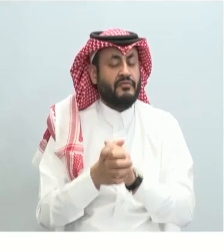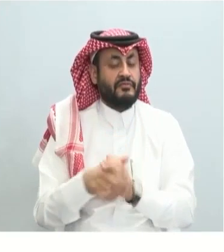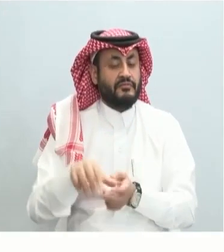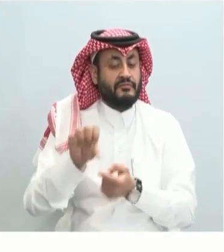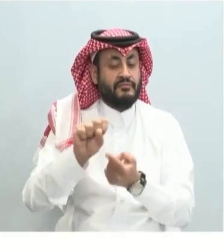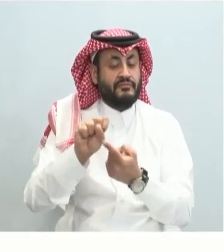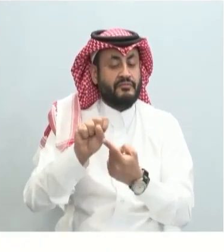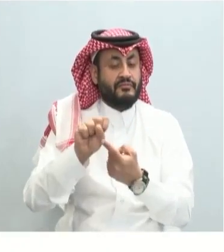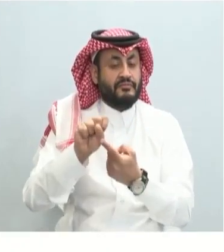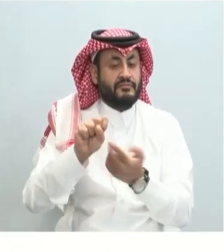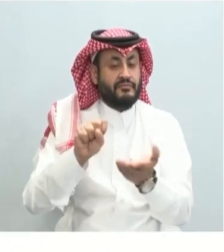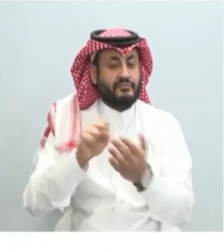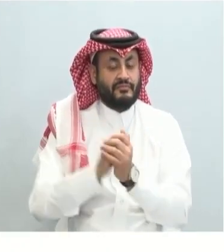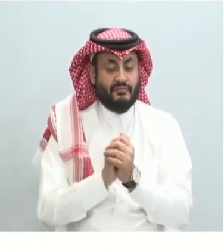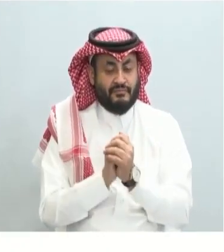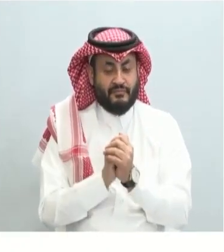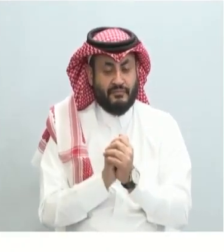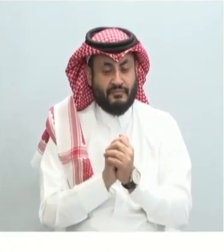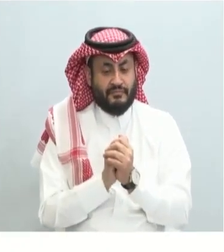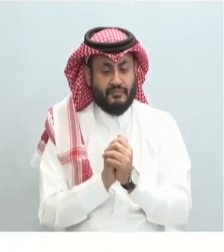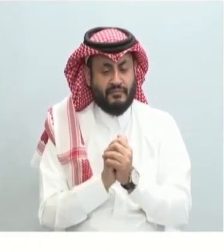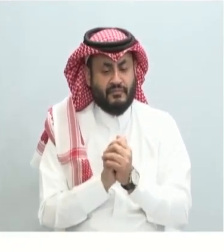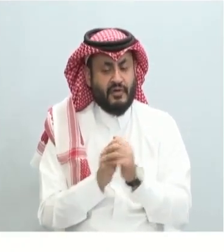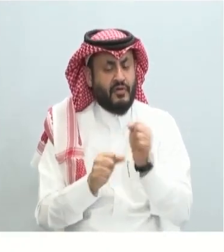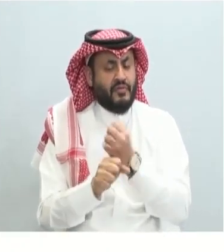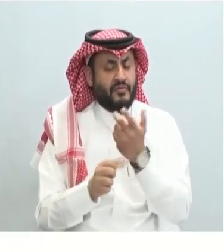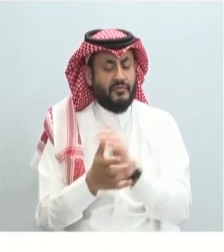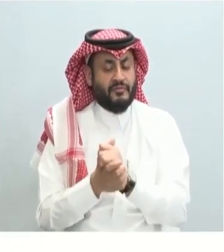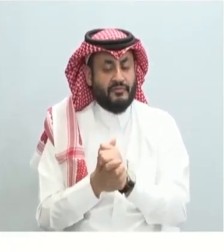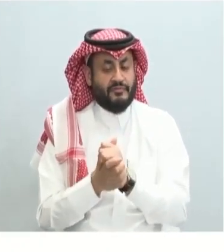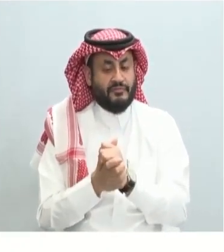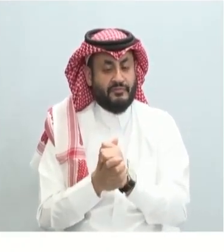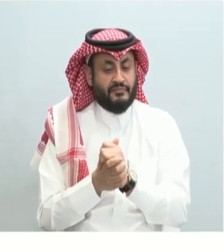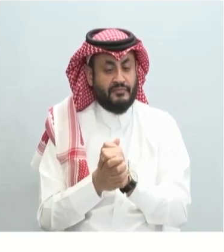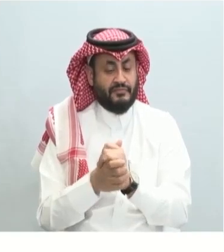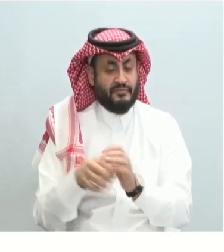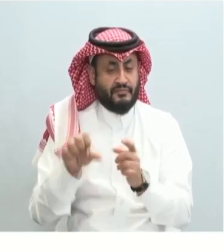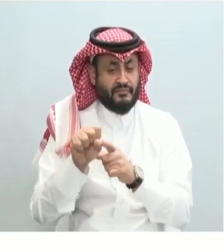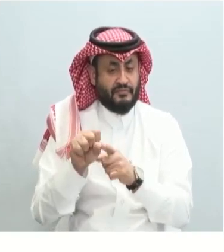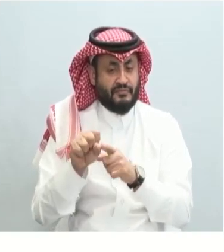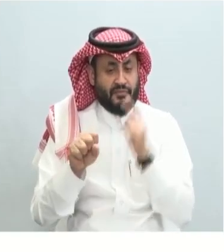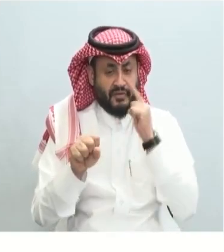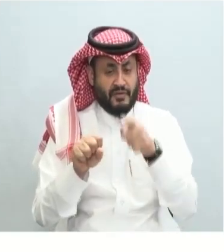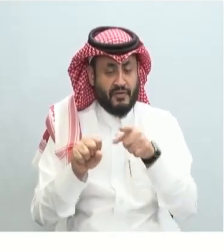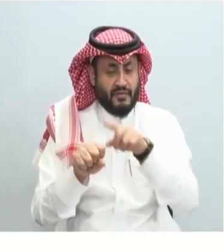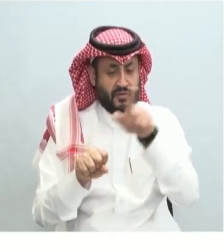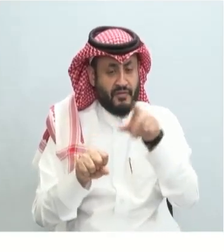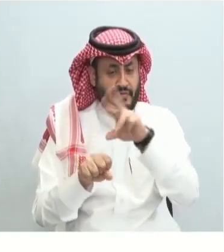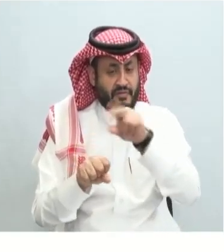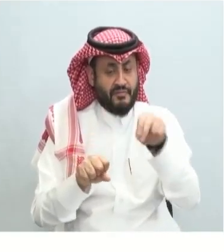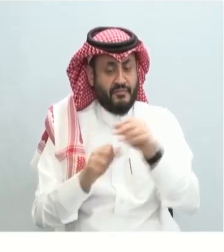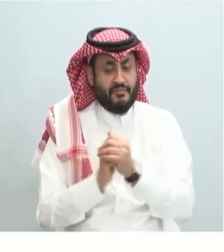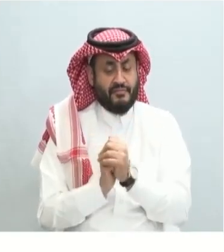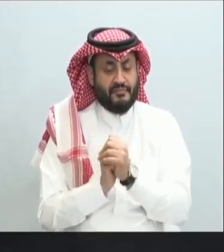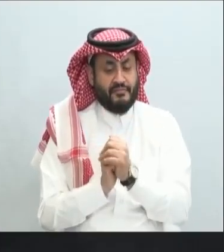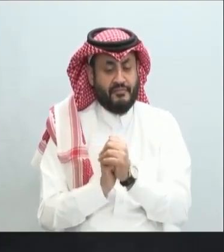the letter S. So what we did, we said that we can make the shape of letter S,